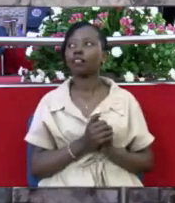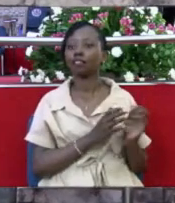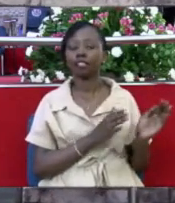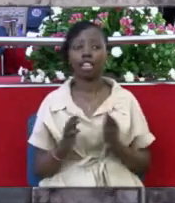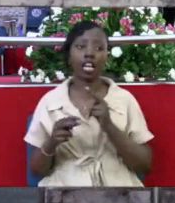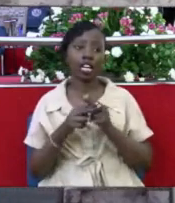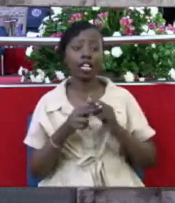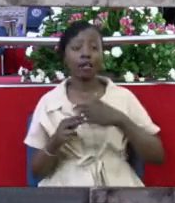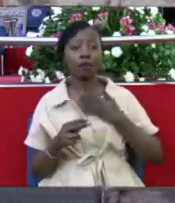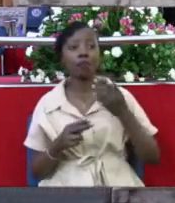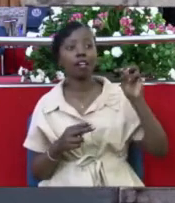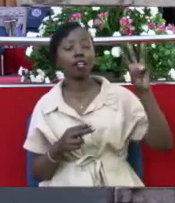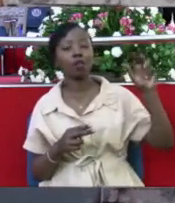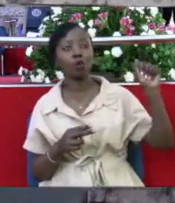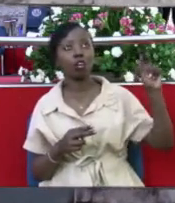My name is Wangeci Mwaniki.